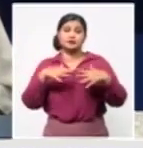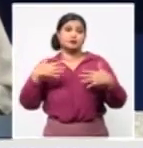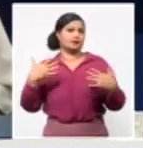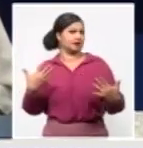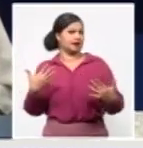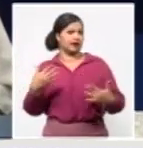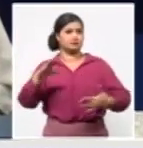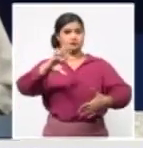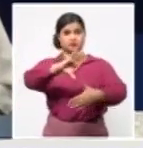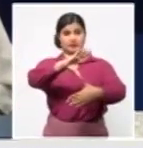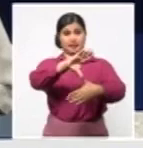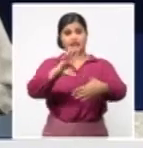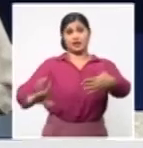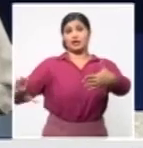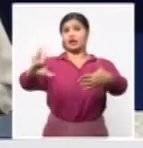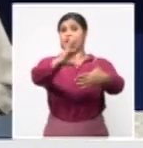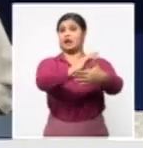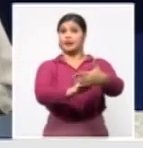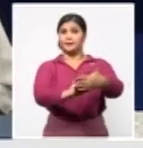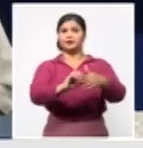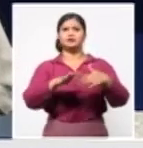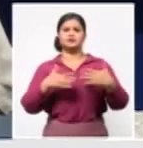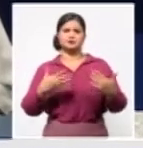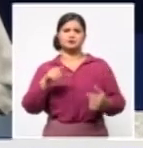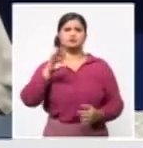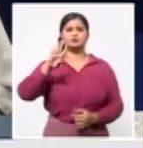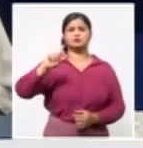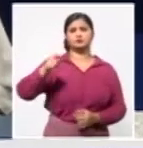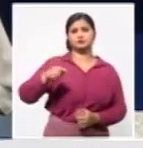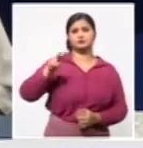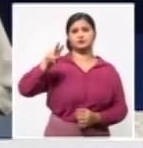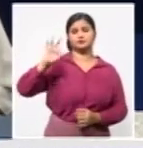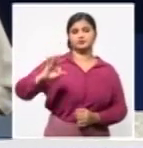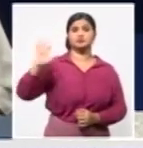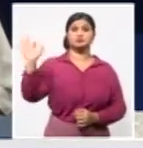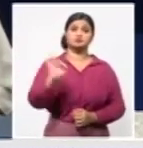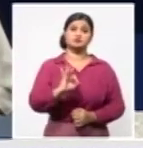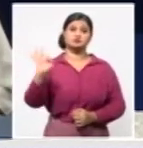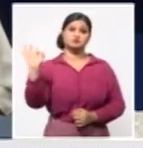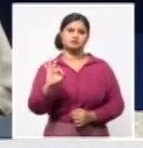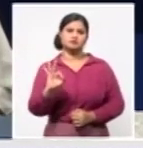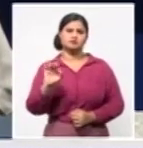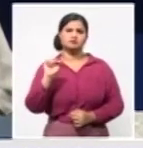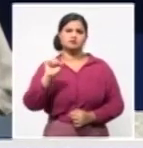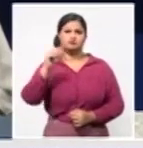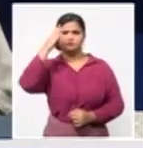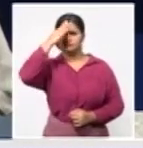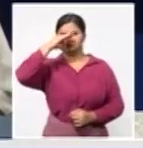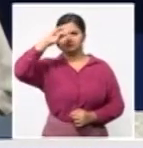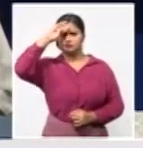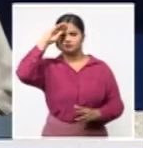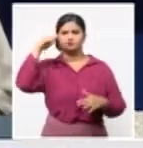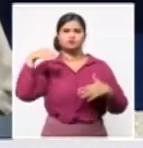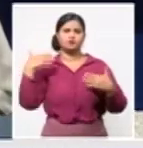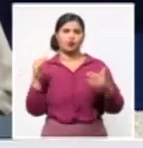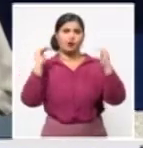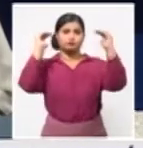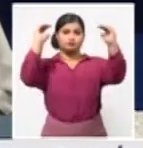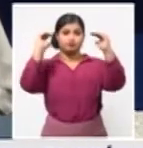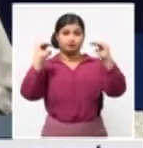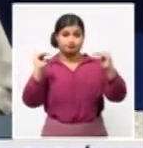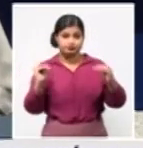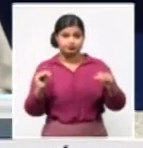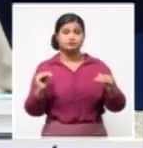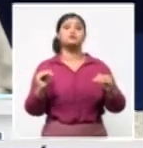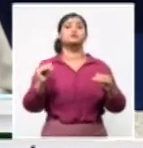to a patient in the Salvador Allende Hospital in Havana. And for the 17th day in a row, there have been no critical patients